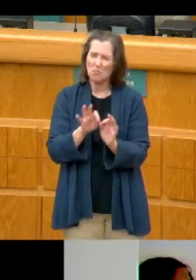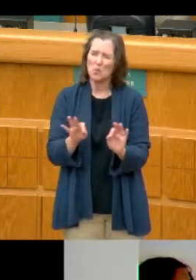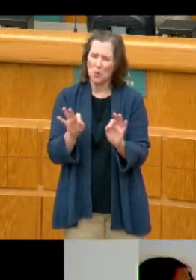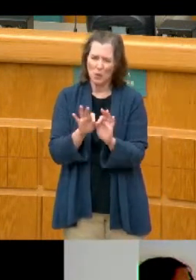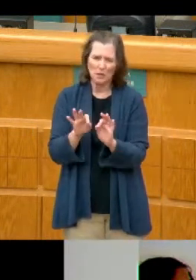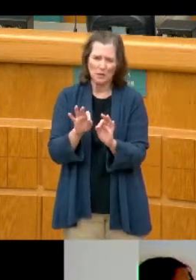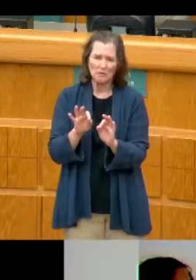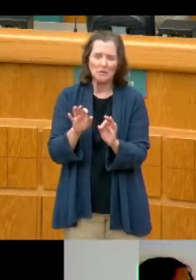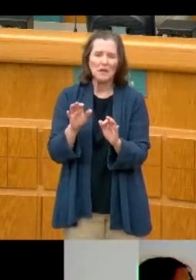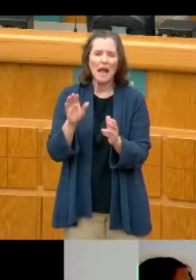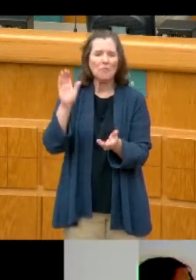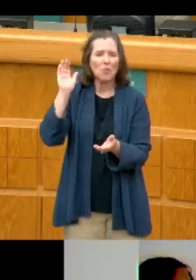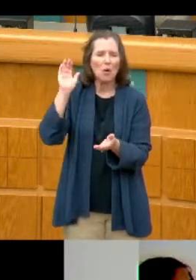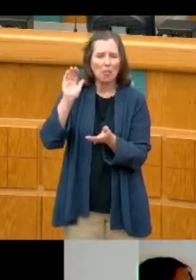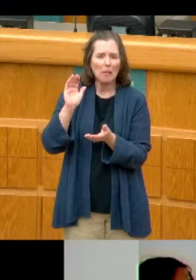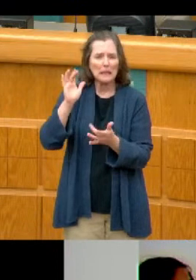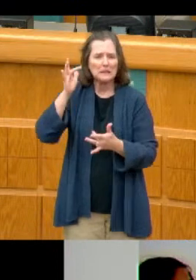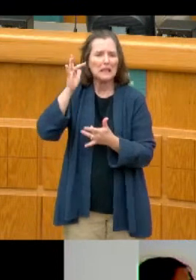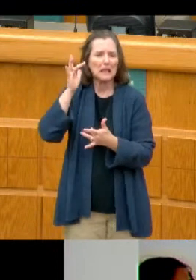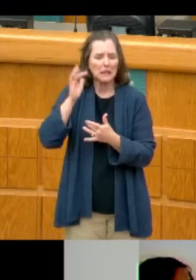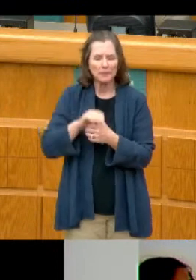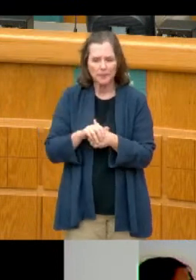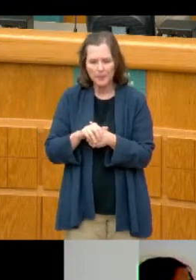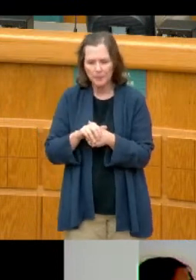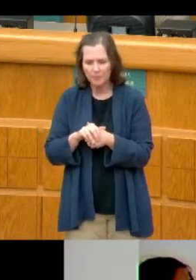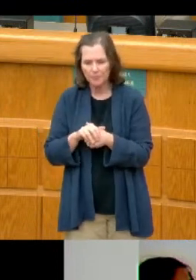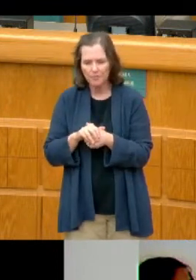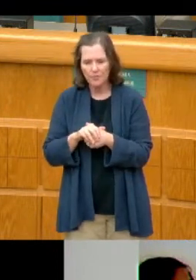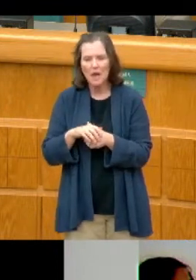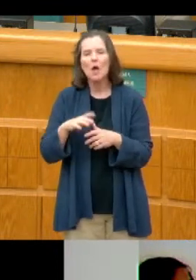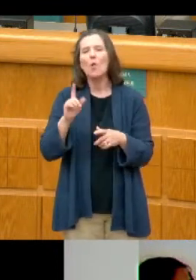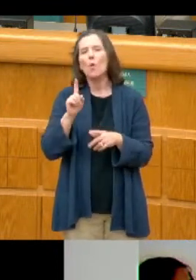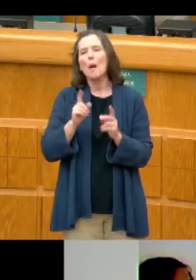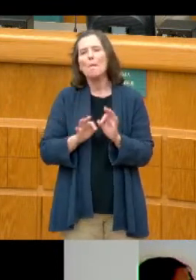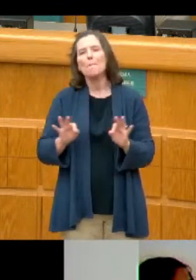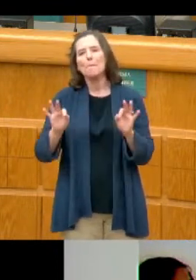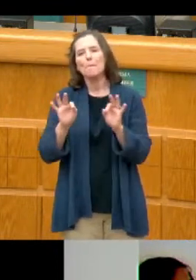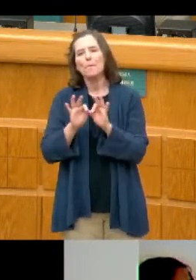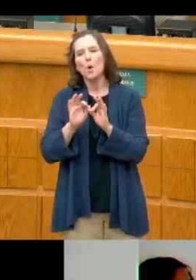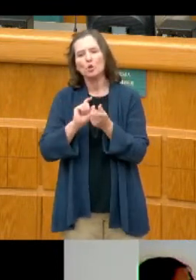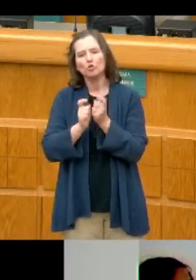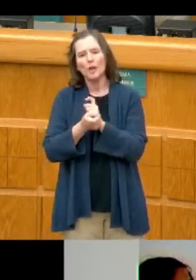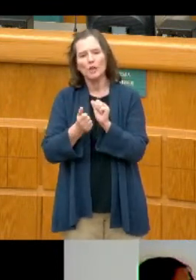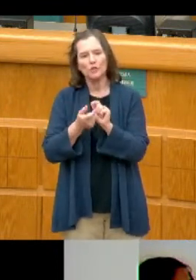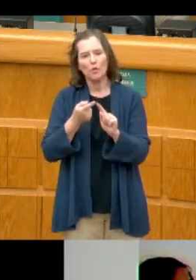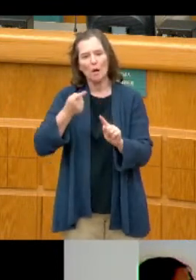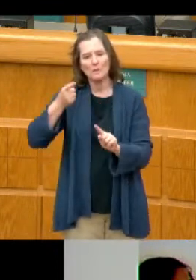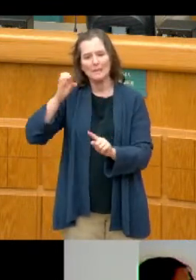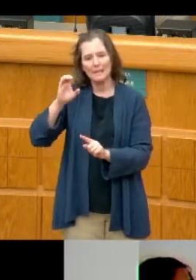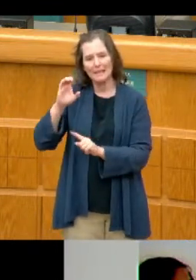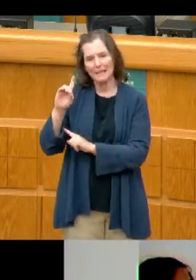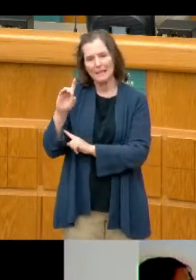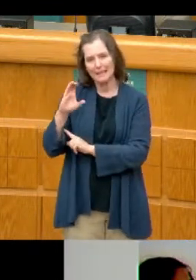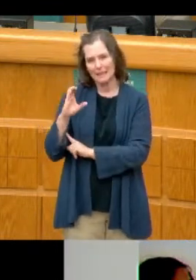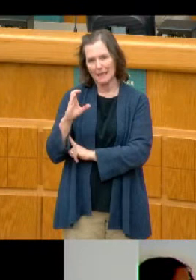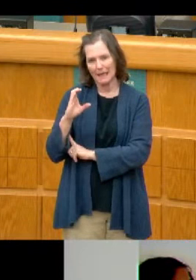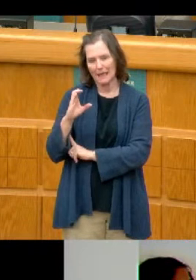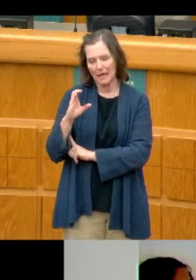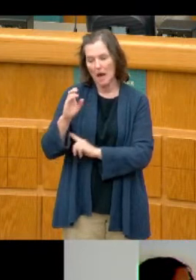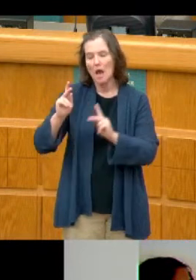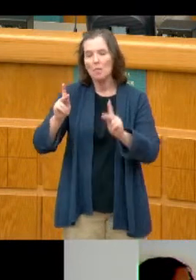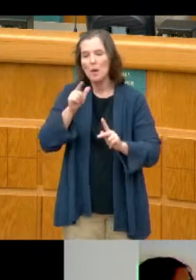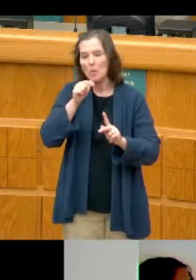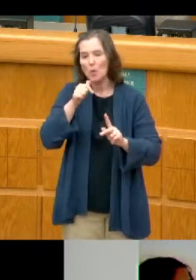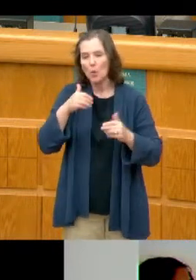why you see the recent change with the CDC guidelines, is that these individuals that are vaccine breakthrough, we do something